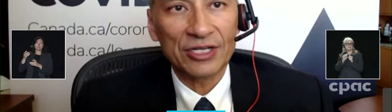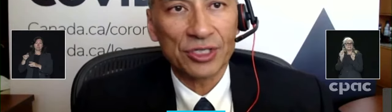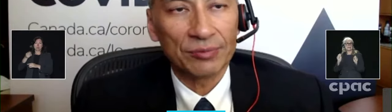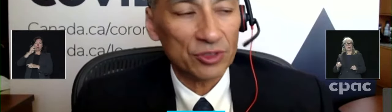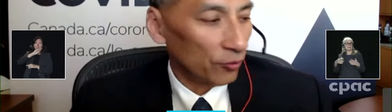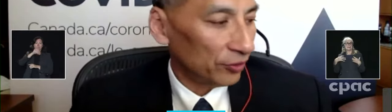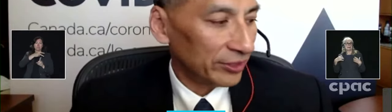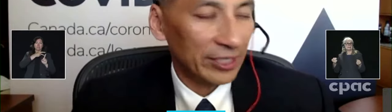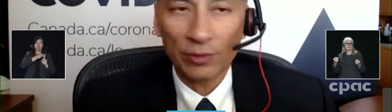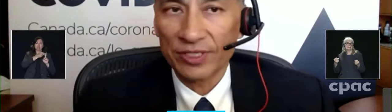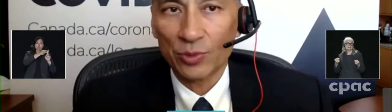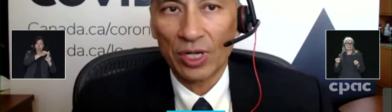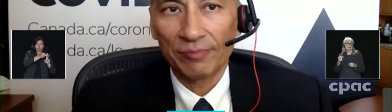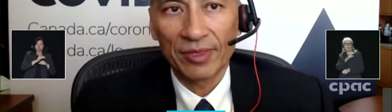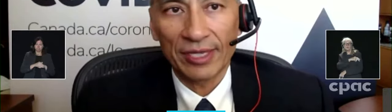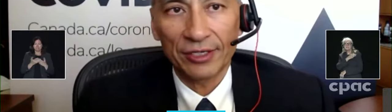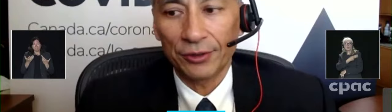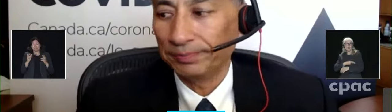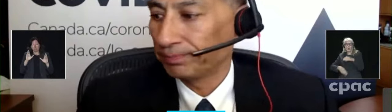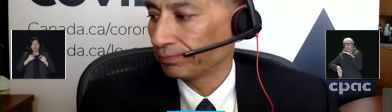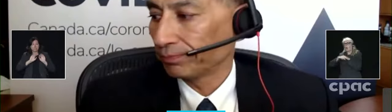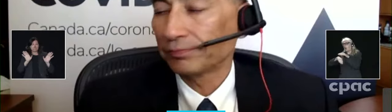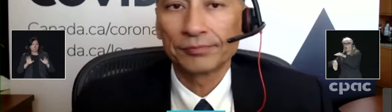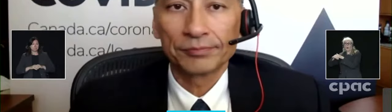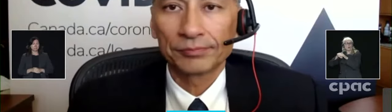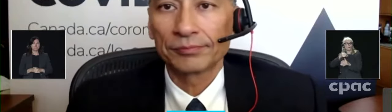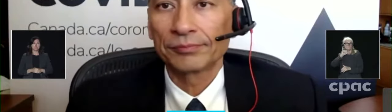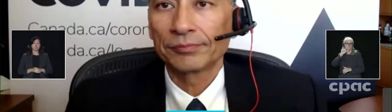with our vaccination. So hopefully that helps as well. Thank you.